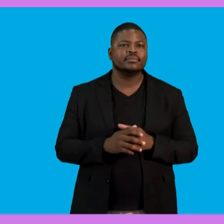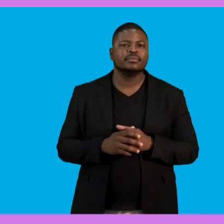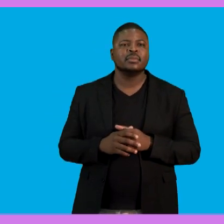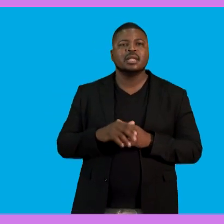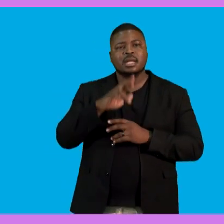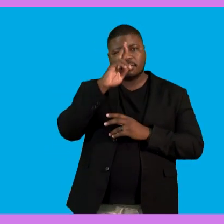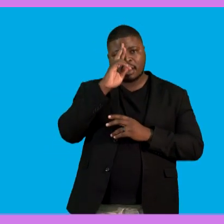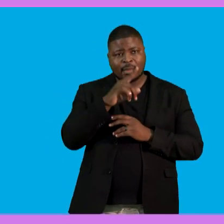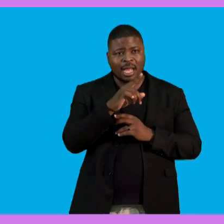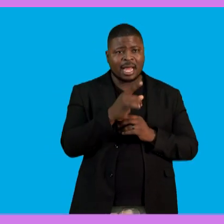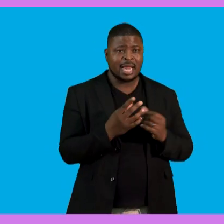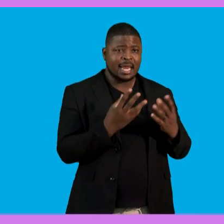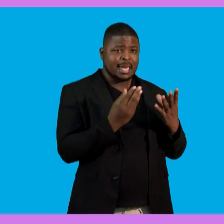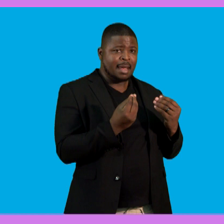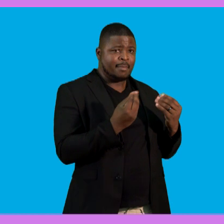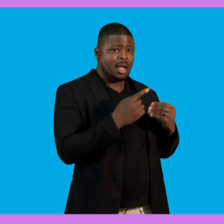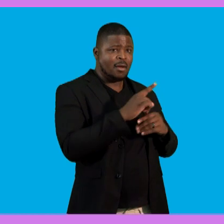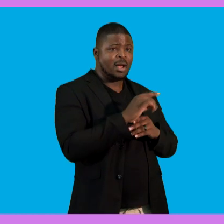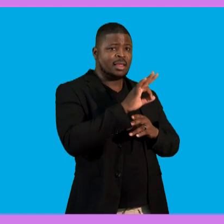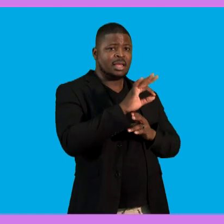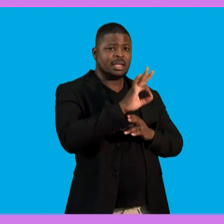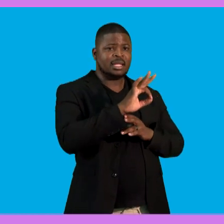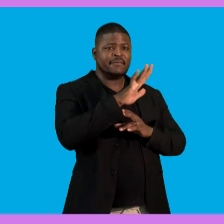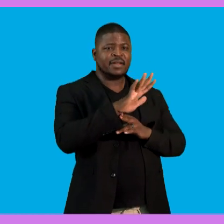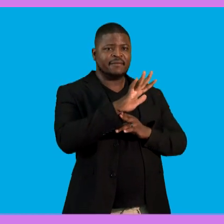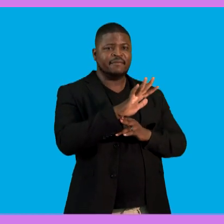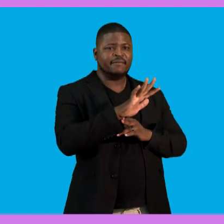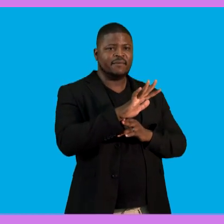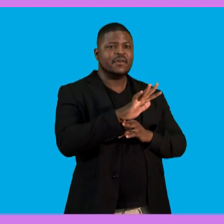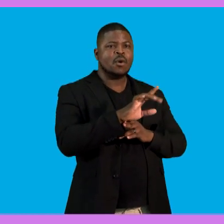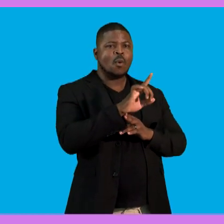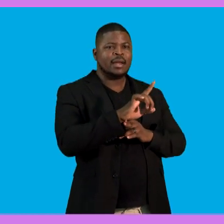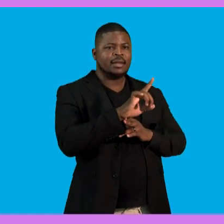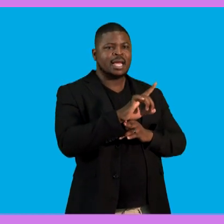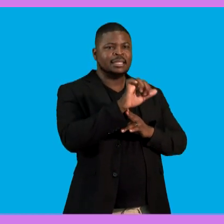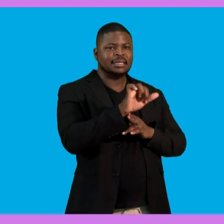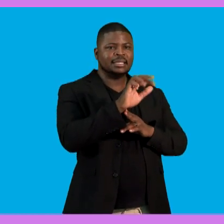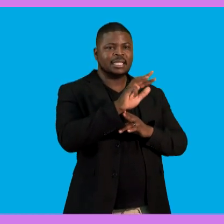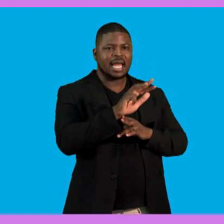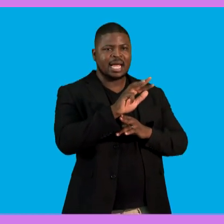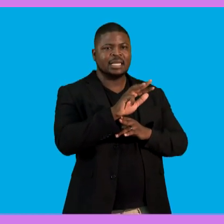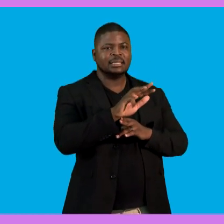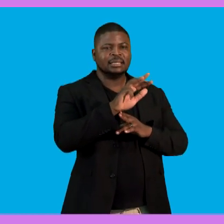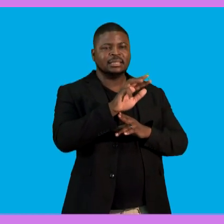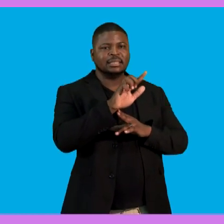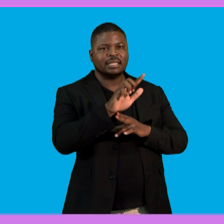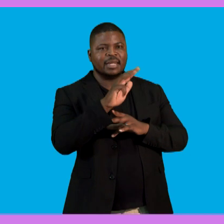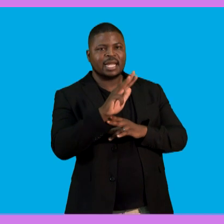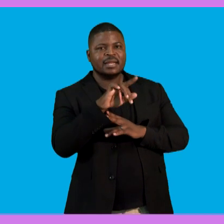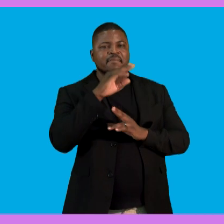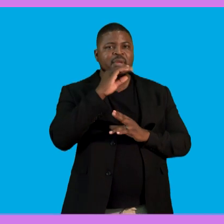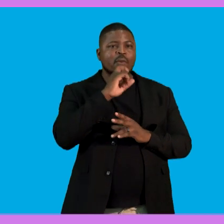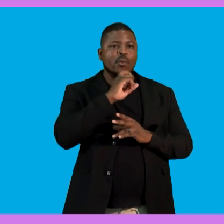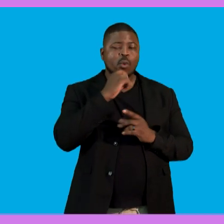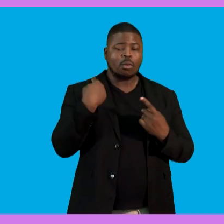351,679. This is not the amount of units that Mr. Ndlovu has used. This is just the reading on the meter box. Then we've got current